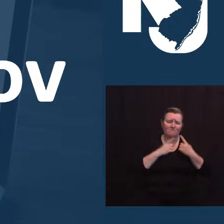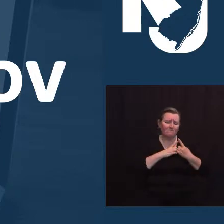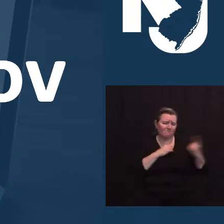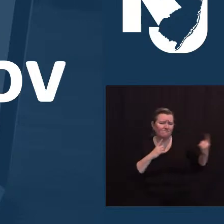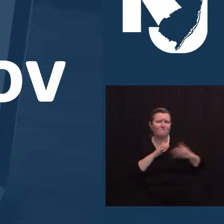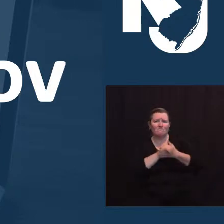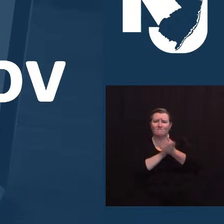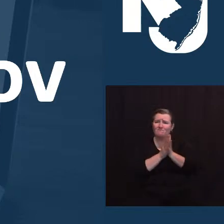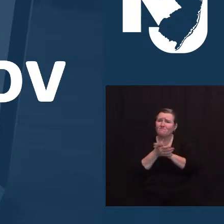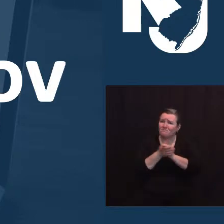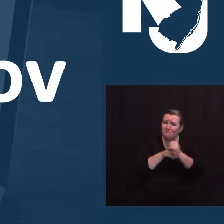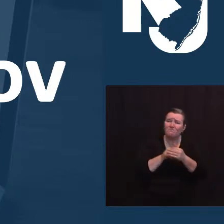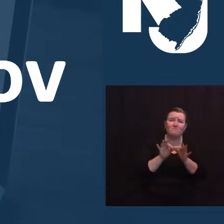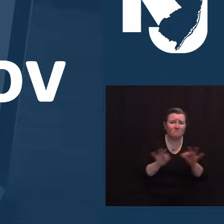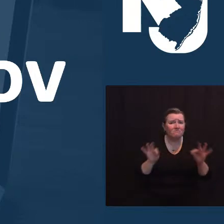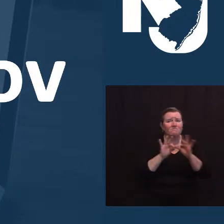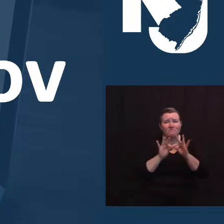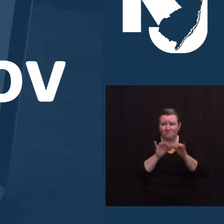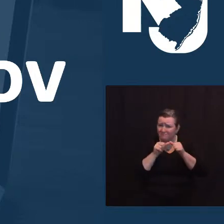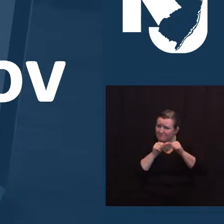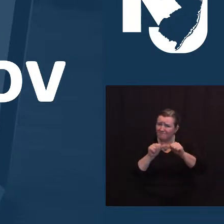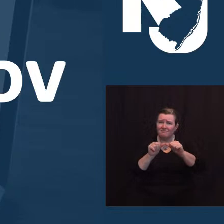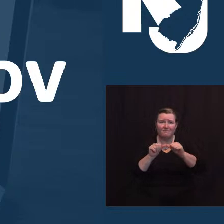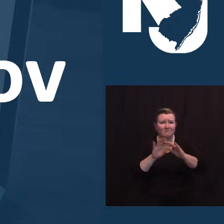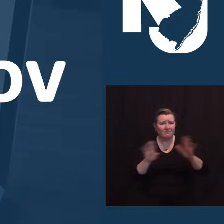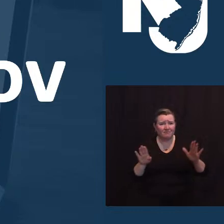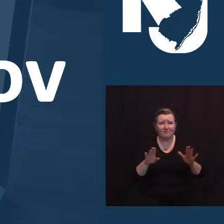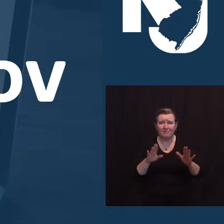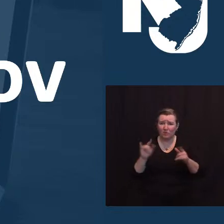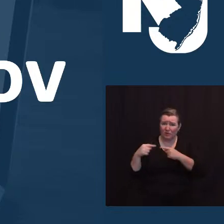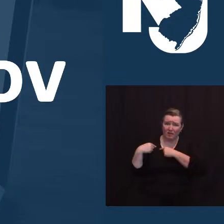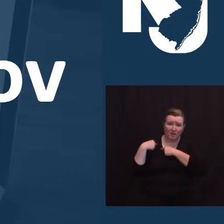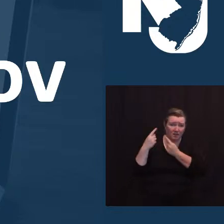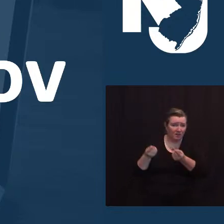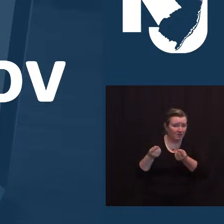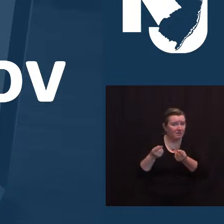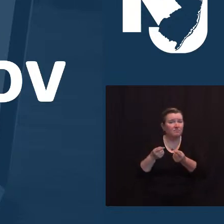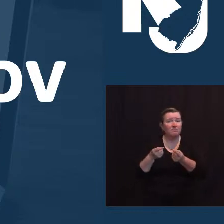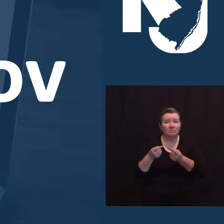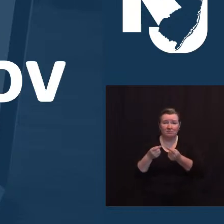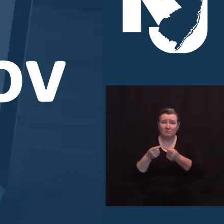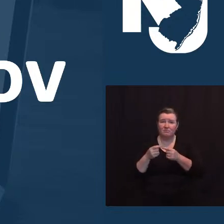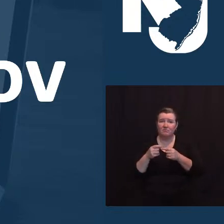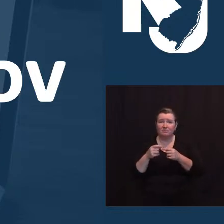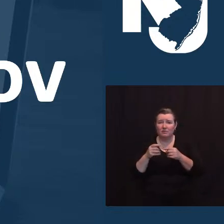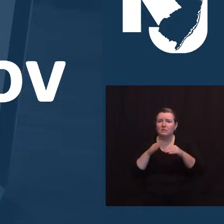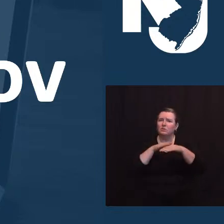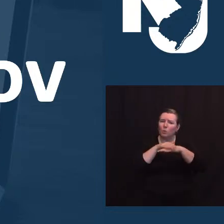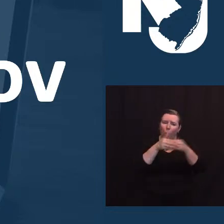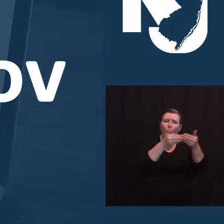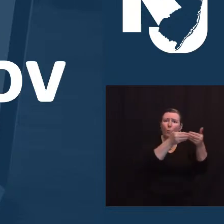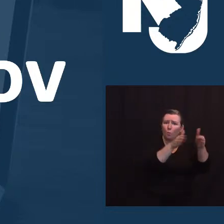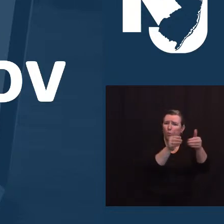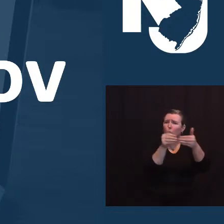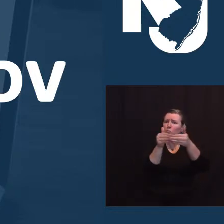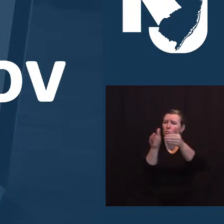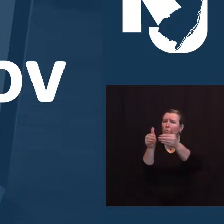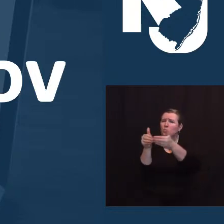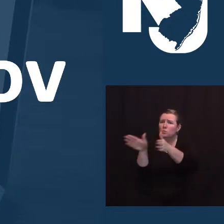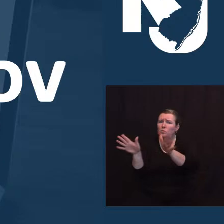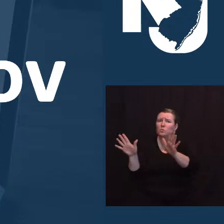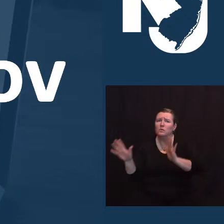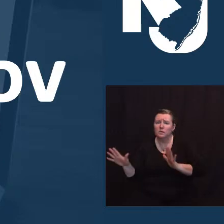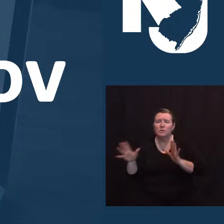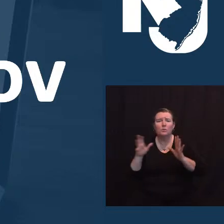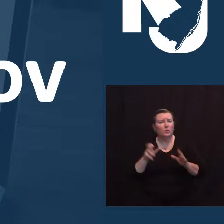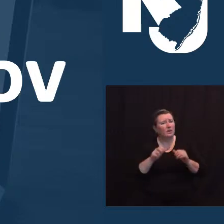as methodical as we have been in our reopenings, in our increases of capacities, which we want to continue